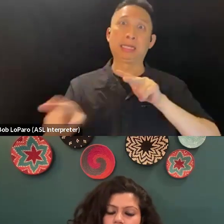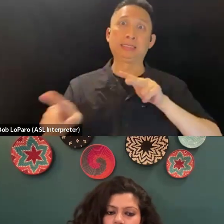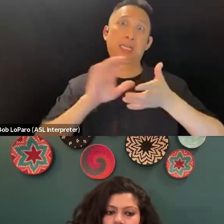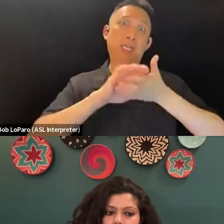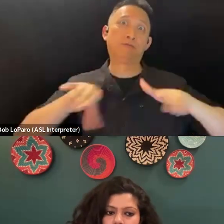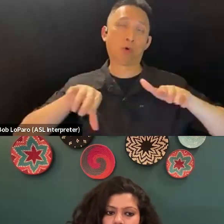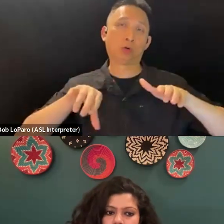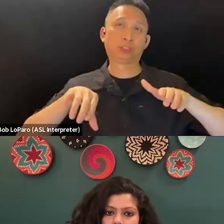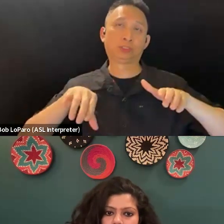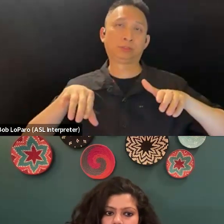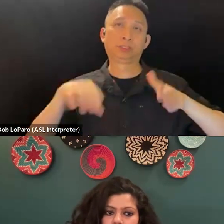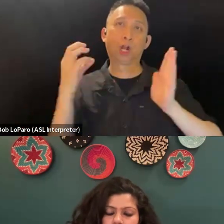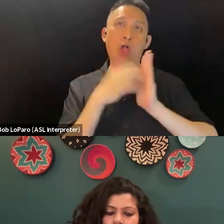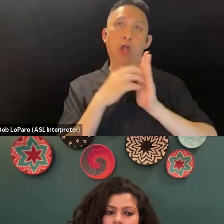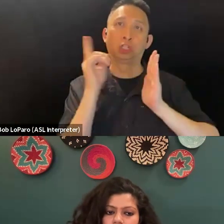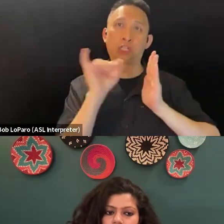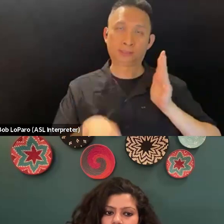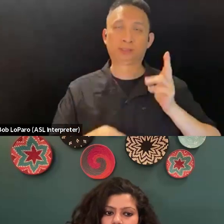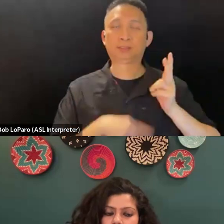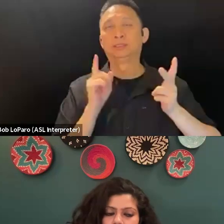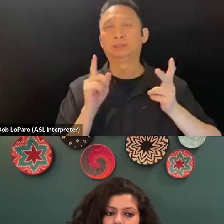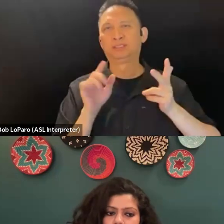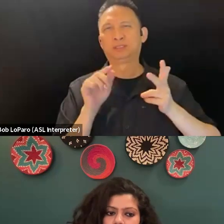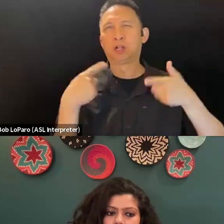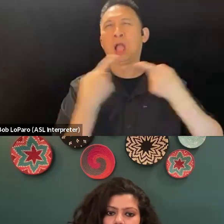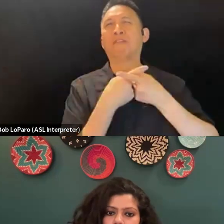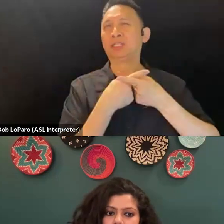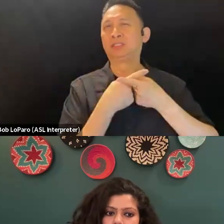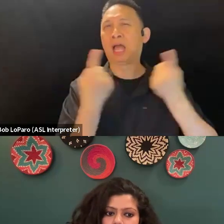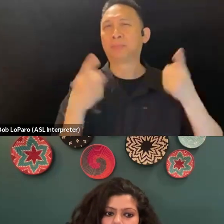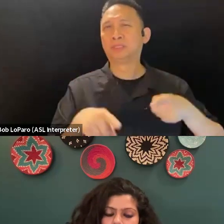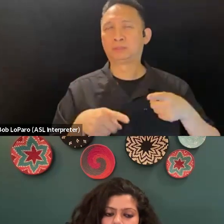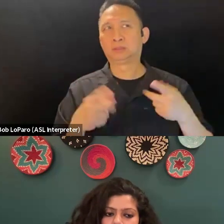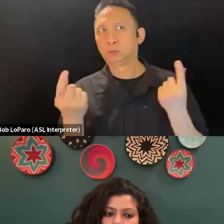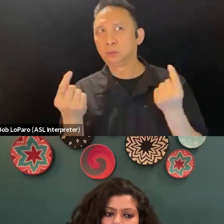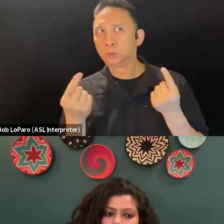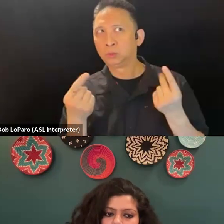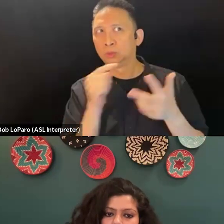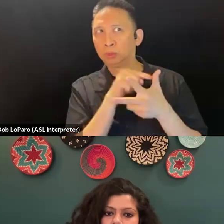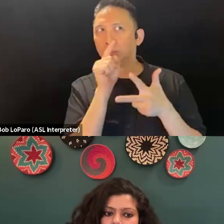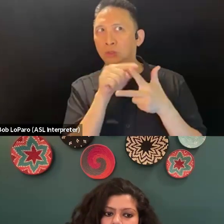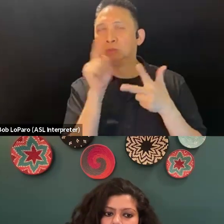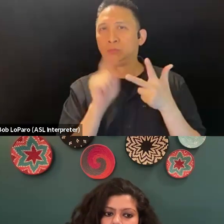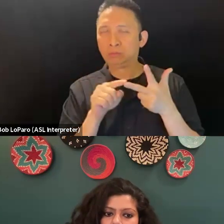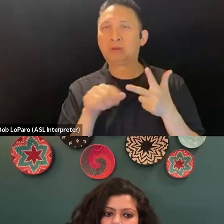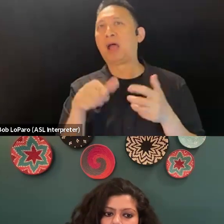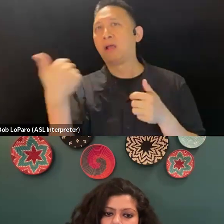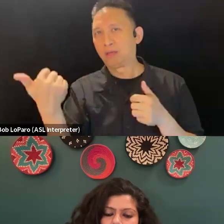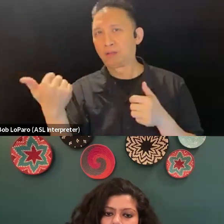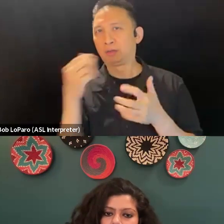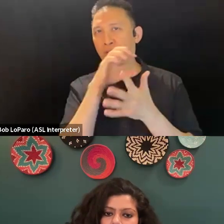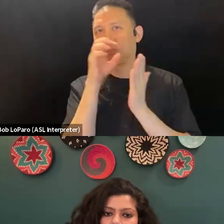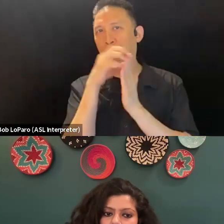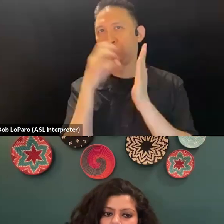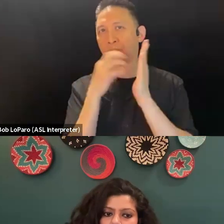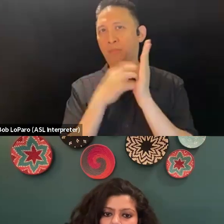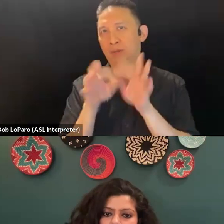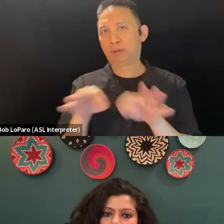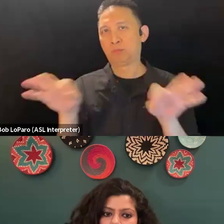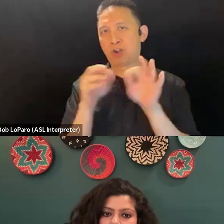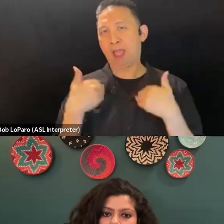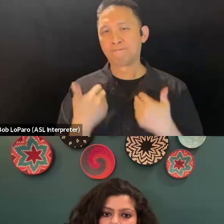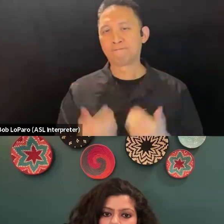of telling your story, like through and through. And if you get too caught up in the logistics of it and the numbers and the specifics